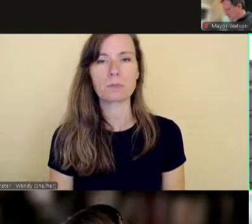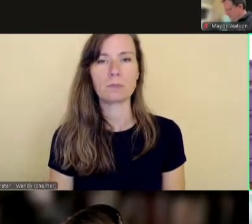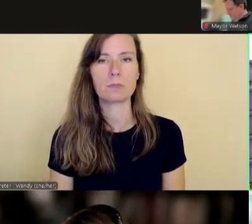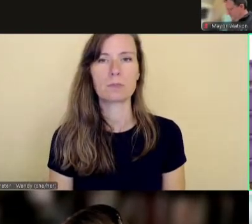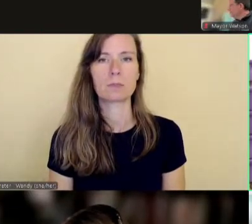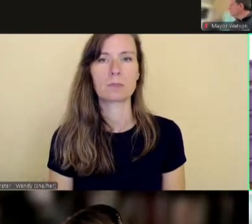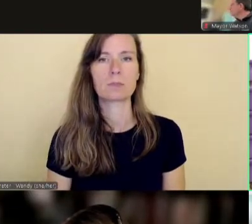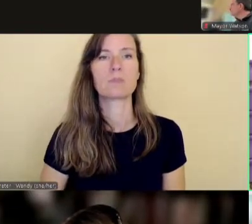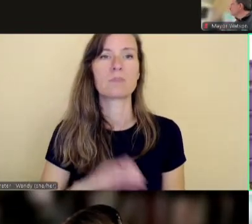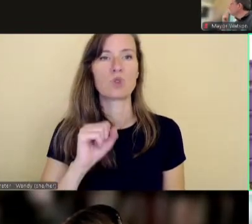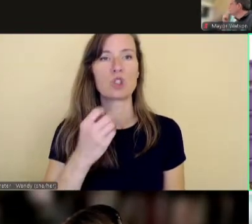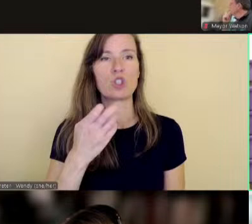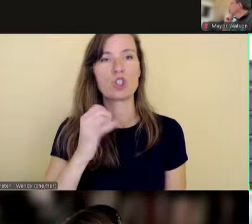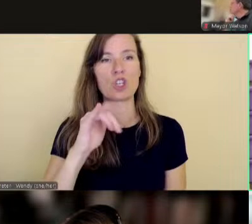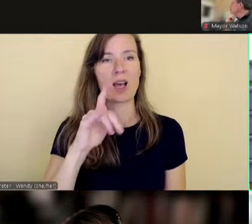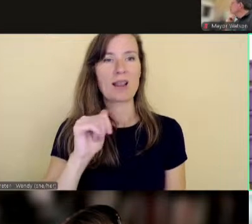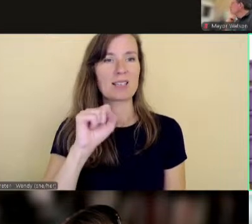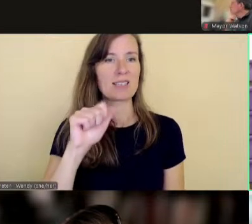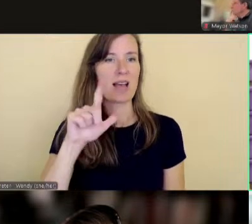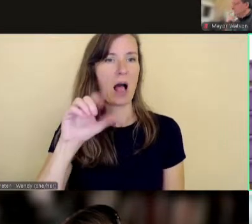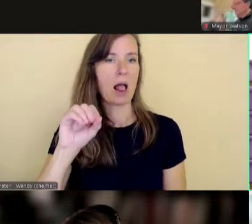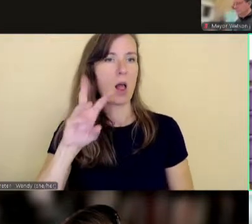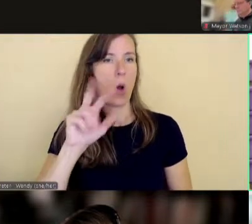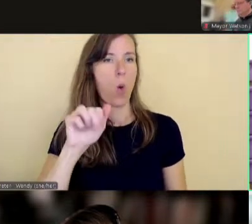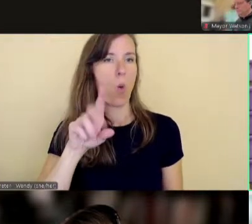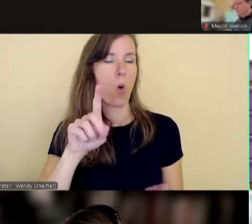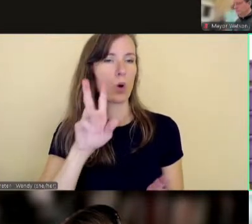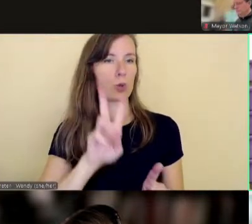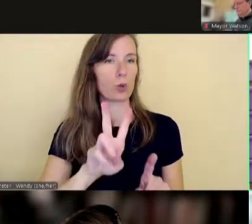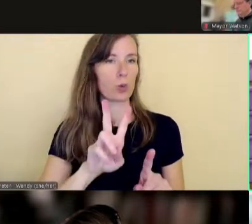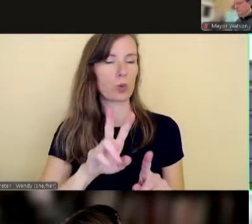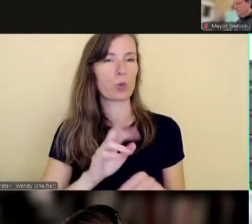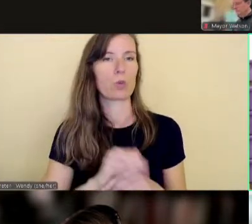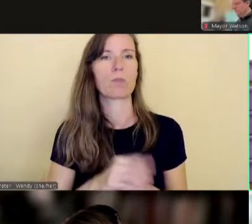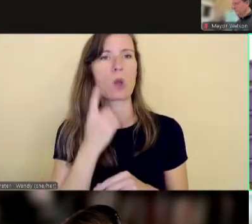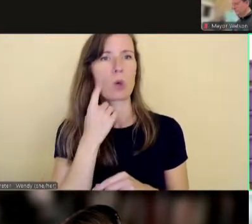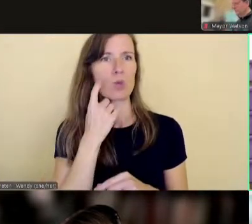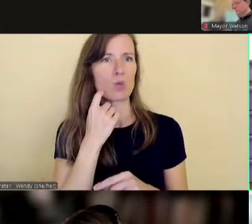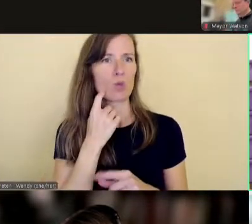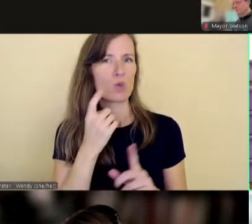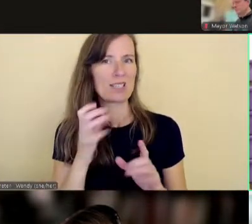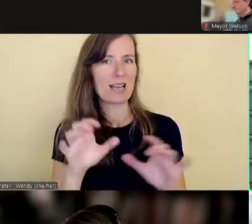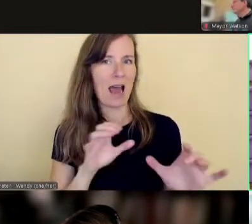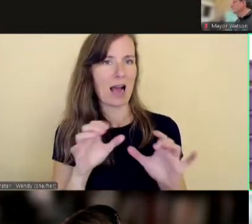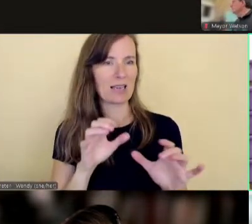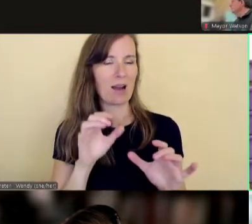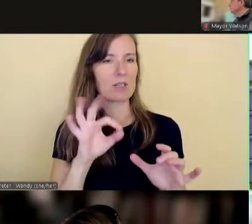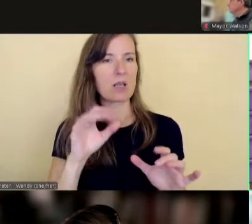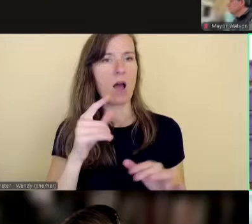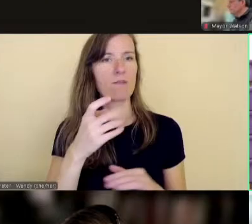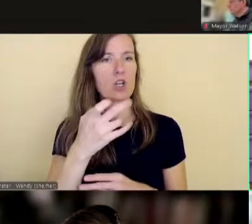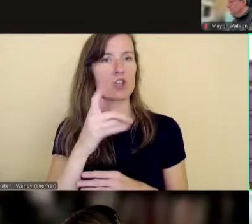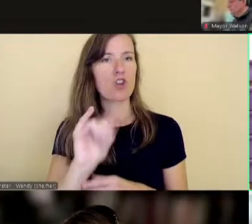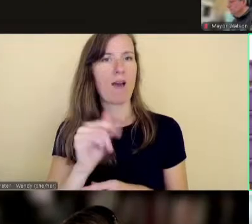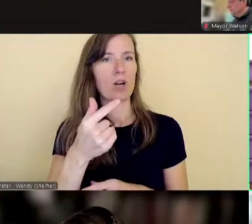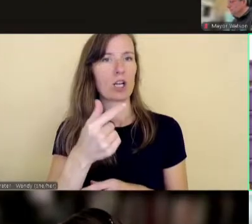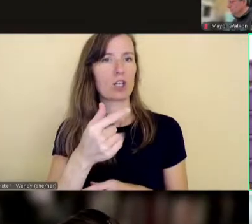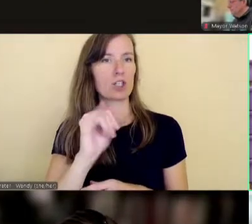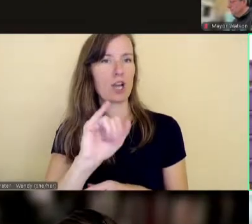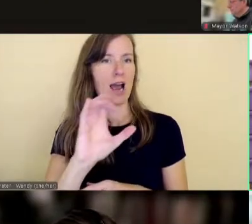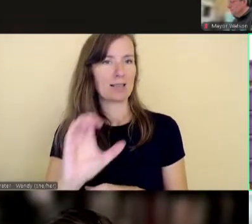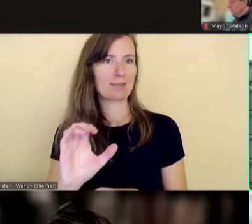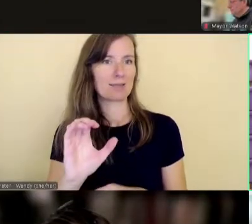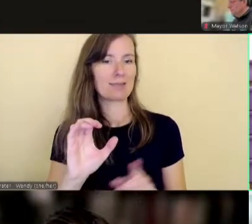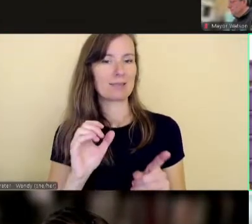Sheila Salo, Ward 2. Some recent activities of the Cheverly Green Infrastructure Committee. The committee was